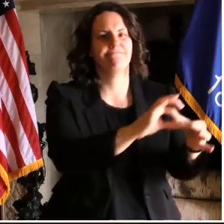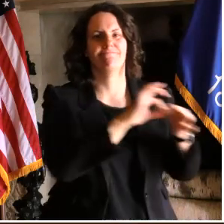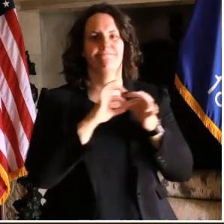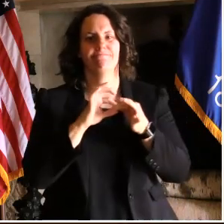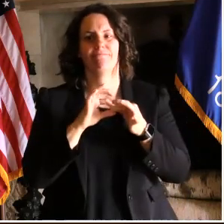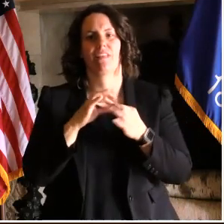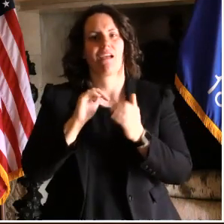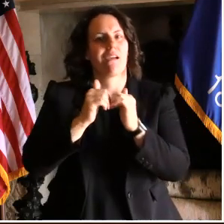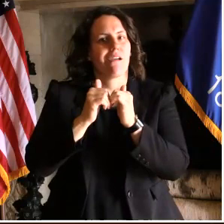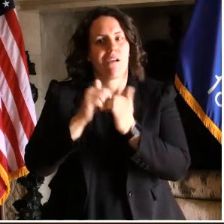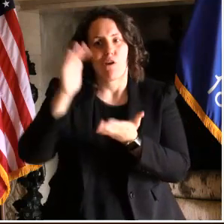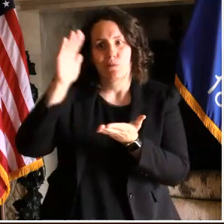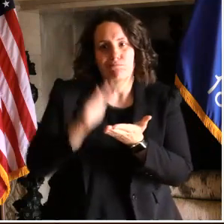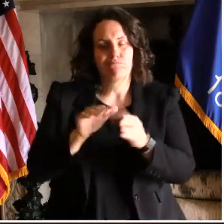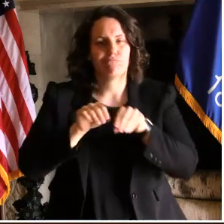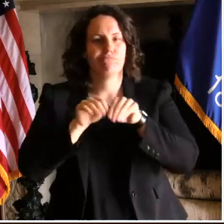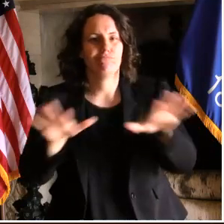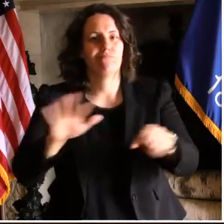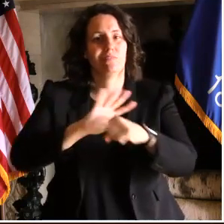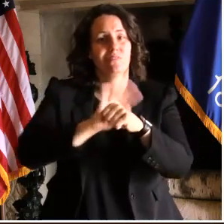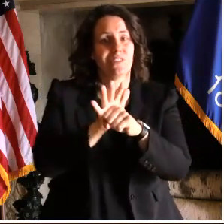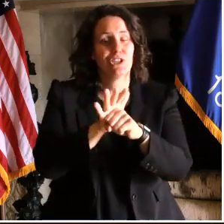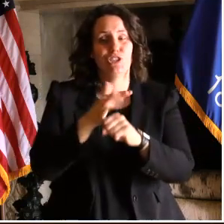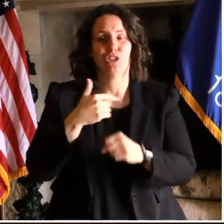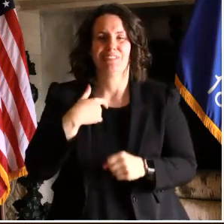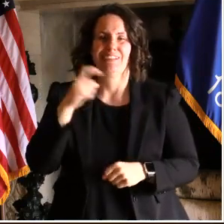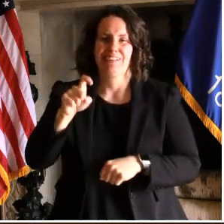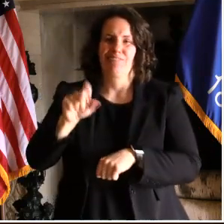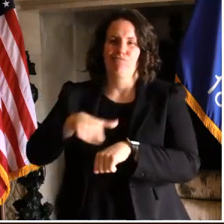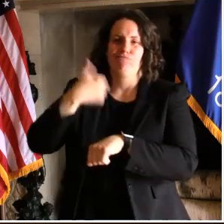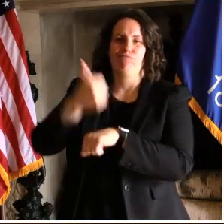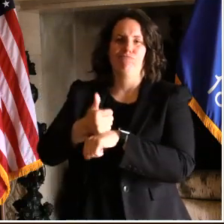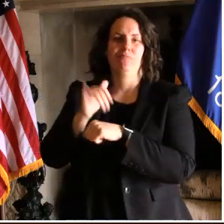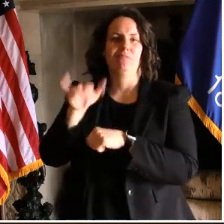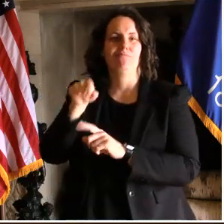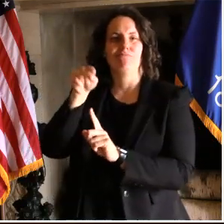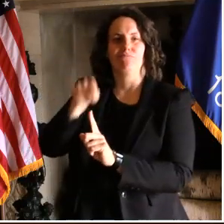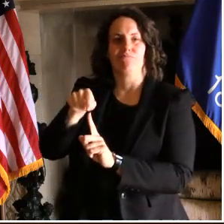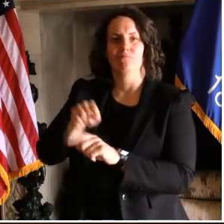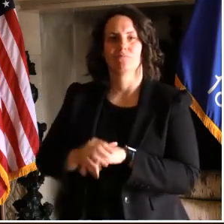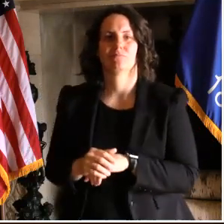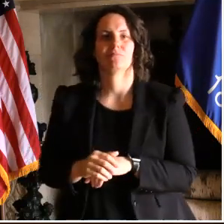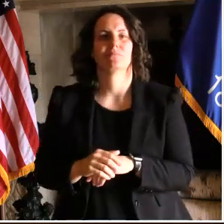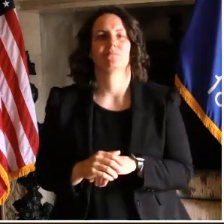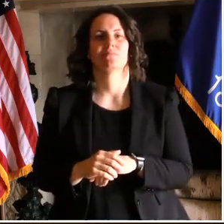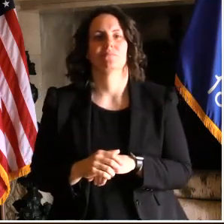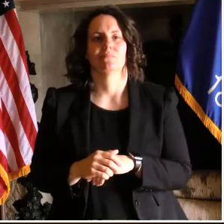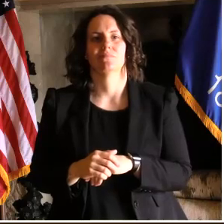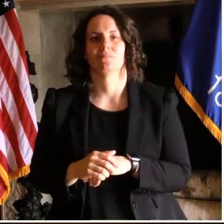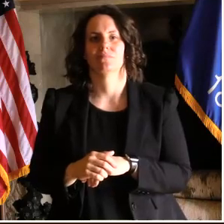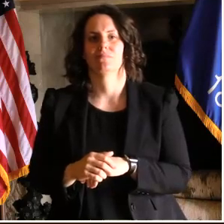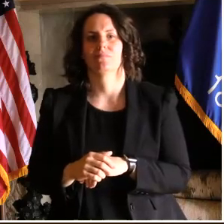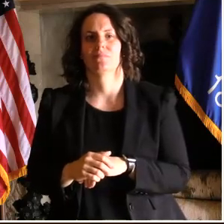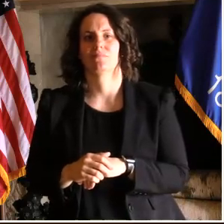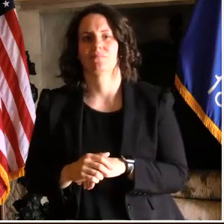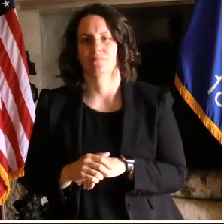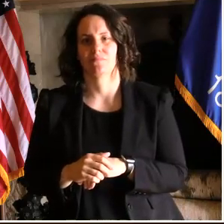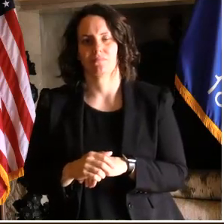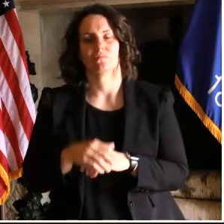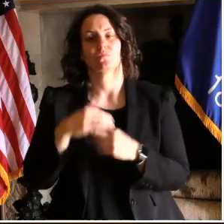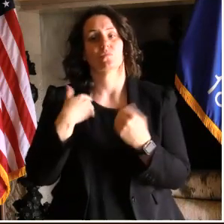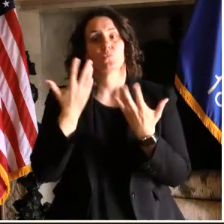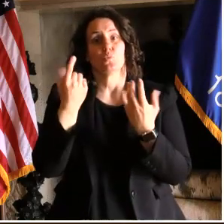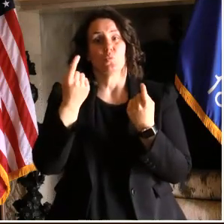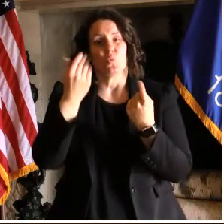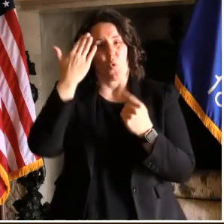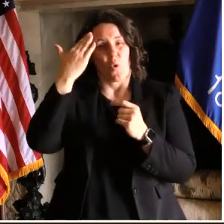COVID-19 and flatten the curve to ensure that our doctors and nurses and healthcare workers have the opportunity to